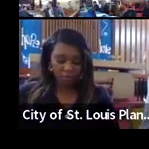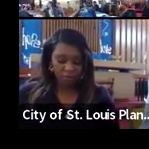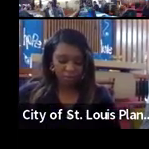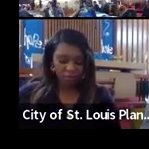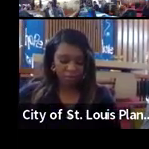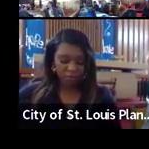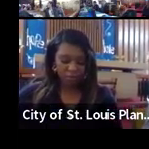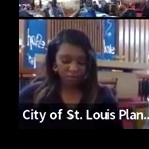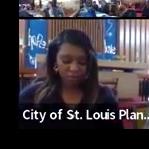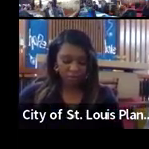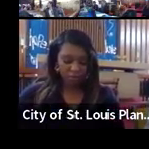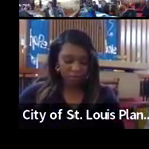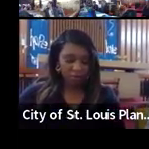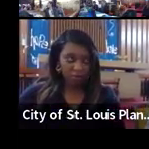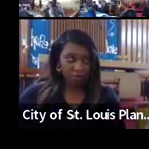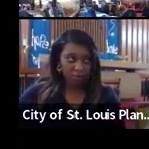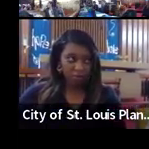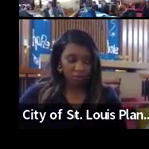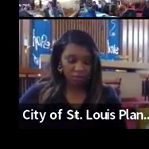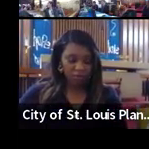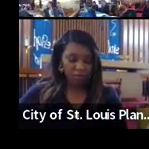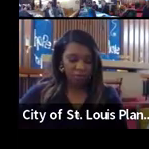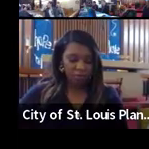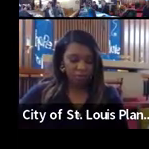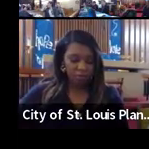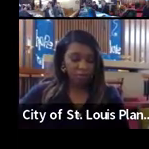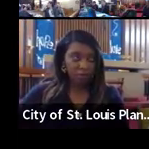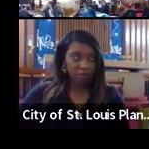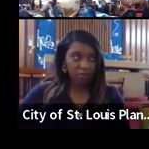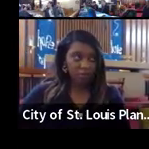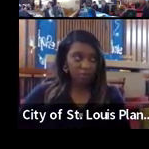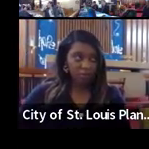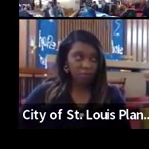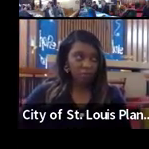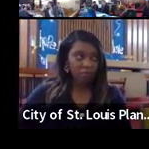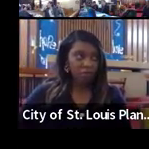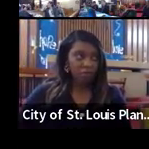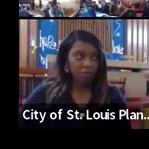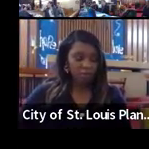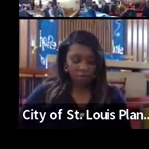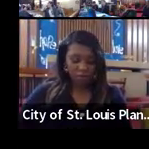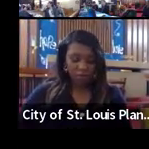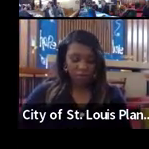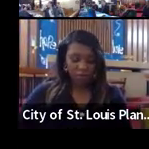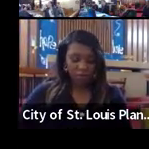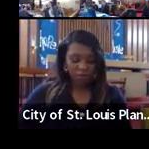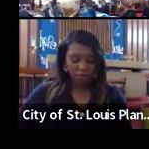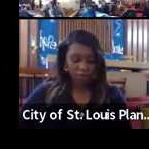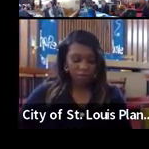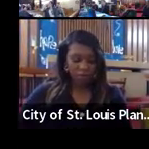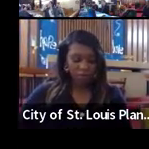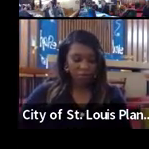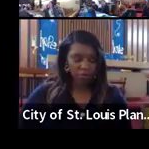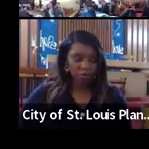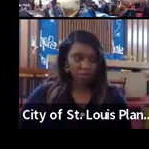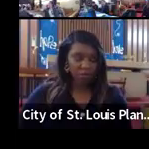people that feel left out. I'm 60. My parents, I have Black family move on my father.